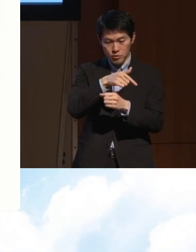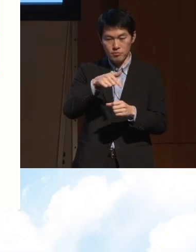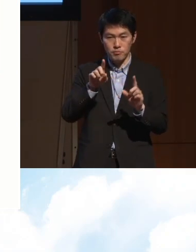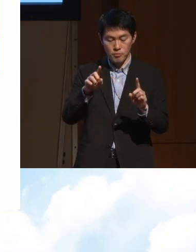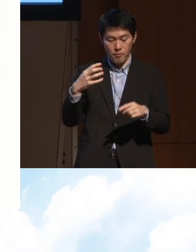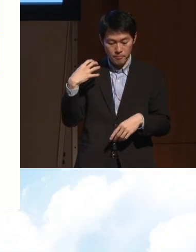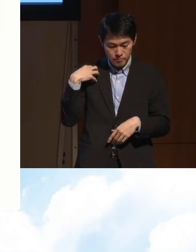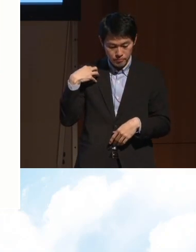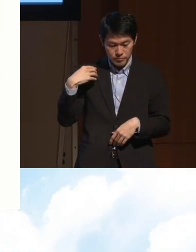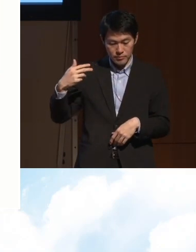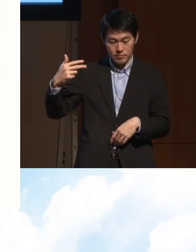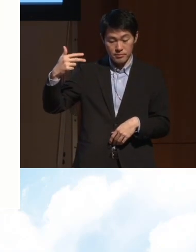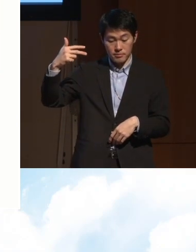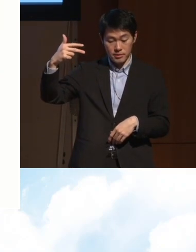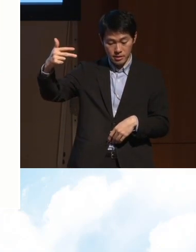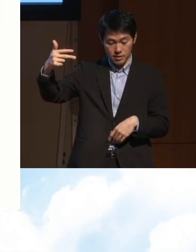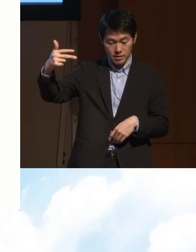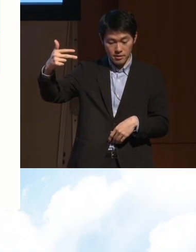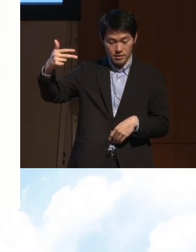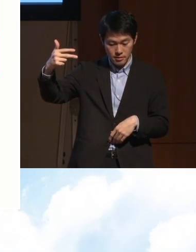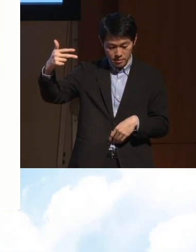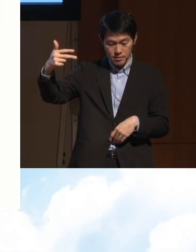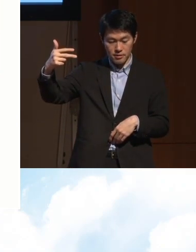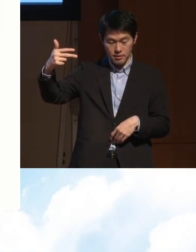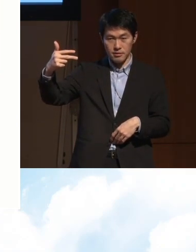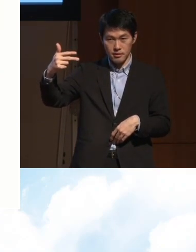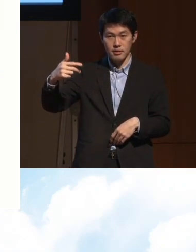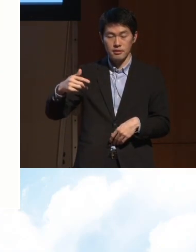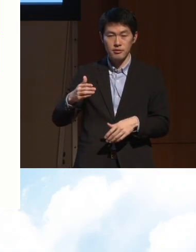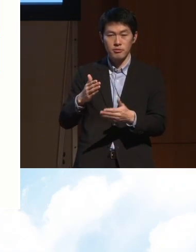cross-sectional centers or departments.